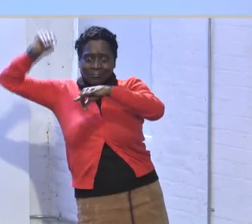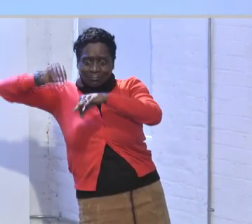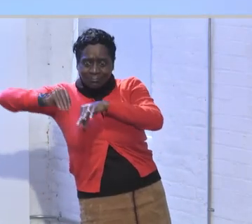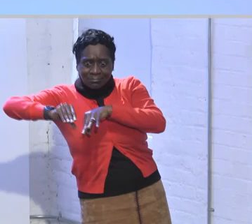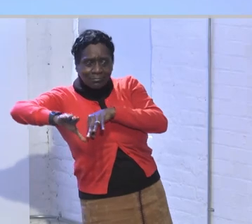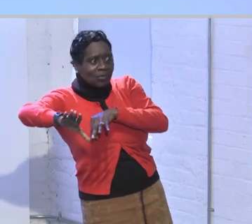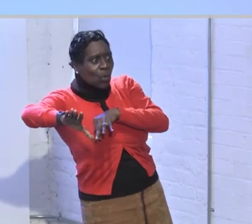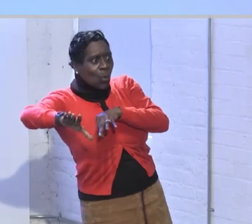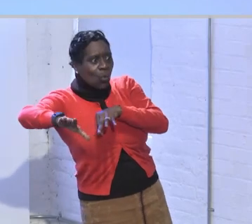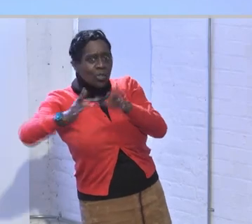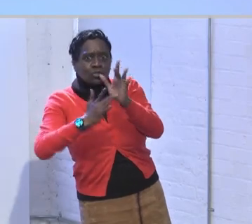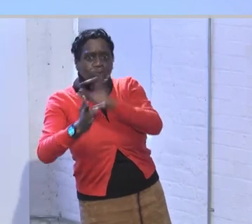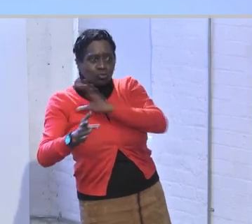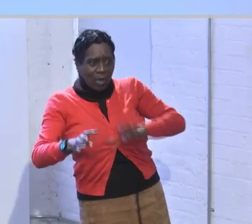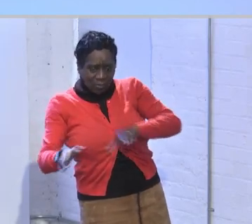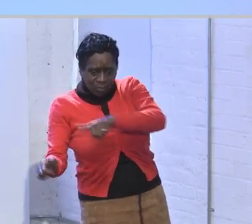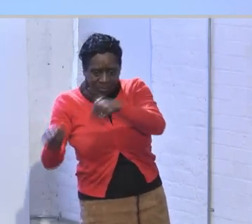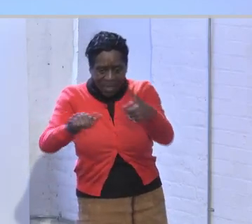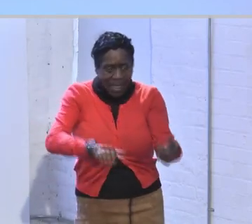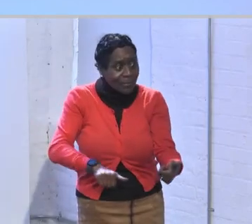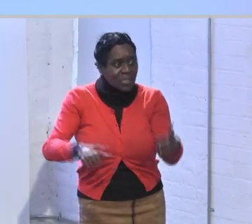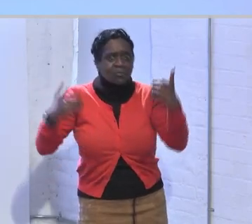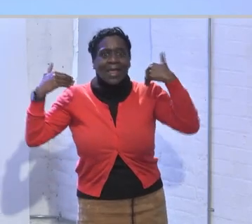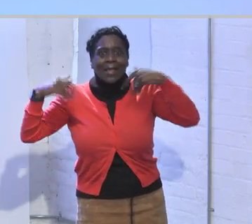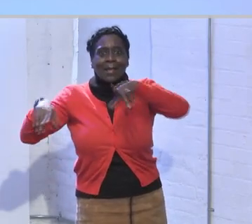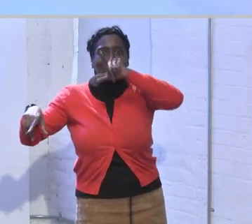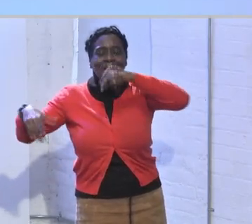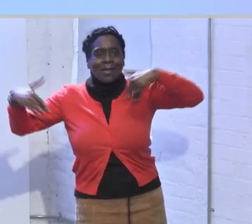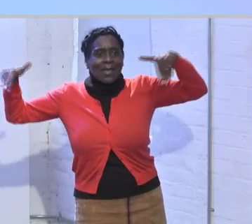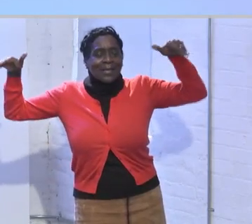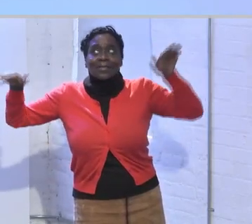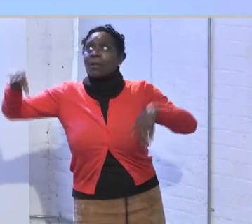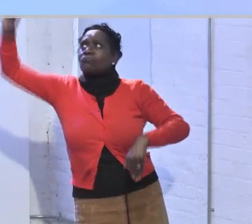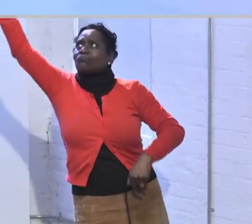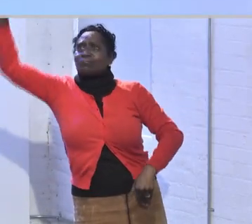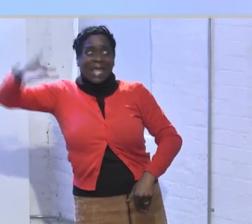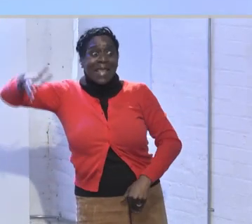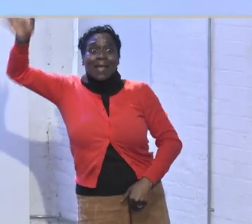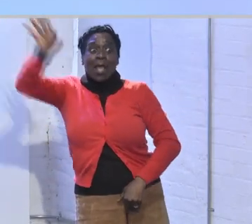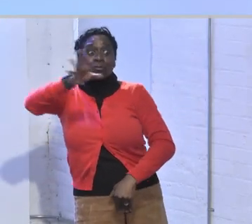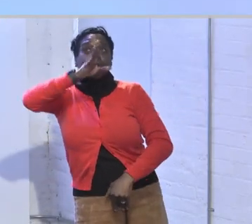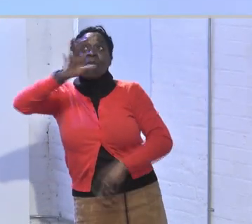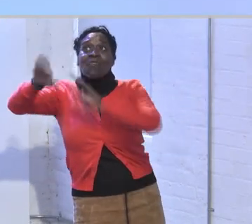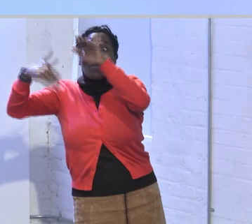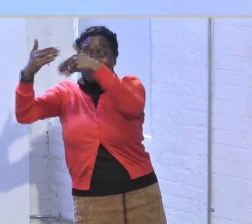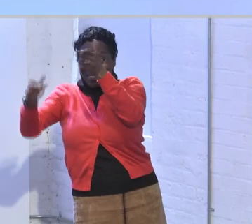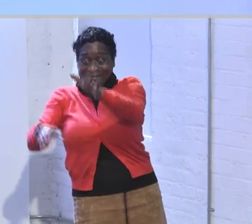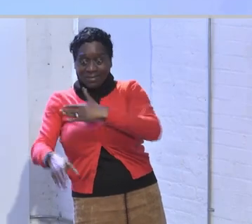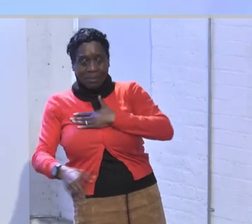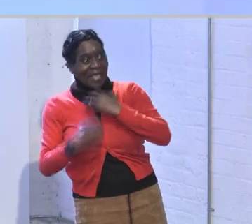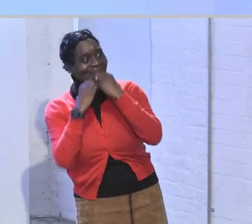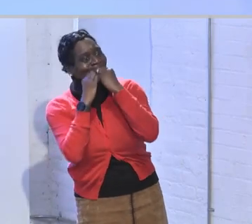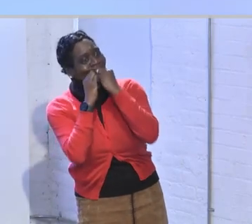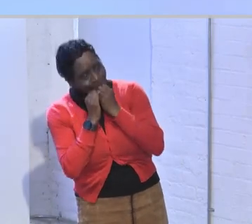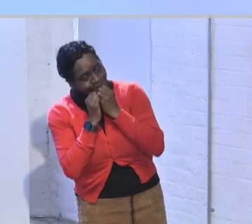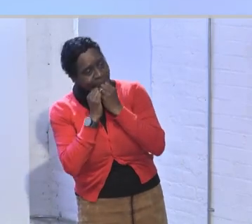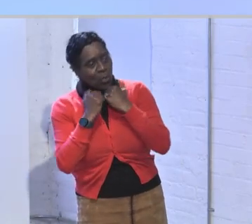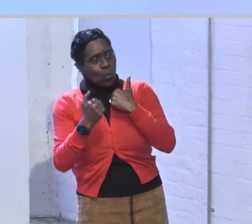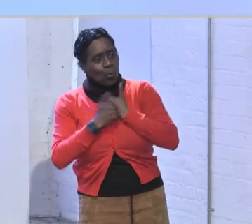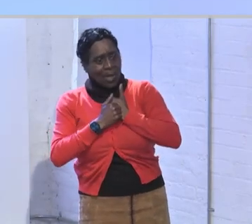or descended like a dove. And then you had God speaking from heaven saying, this is my beloved Son in whom I'm well pleased. There